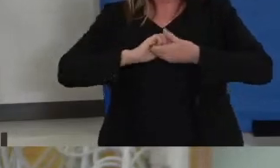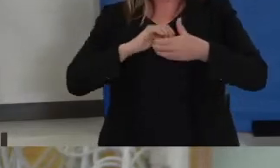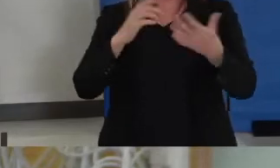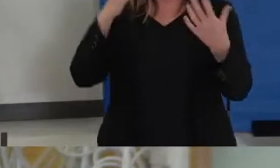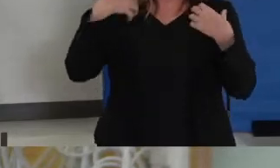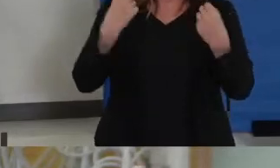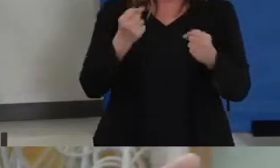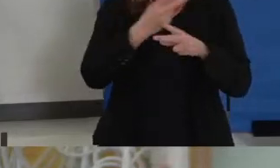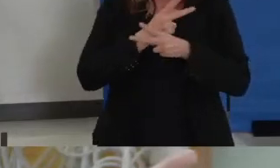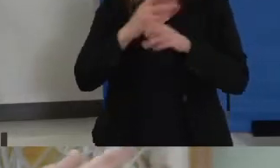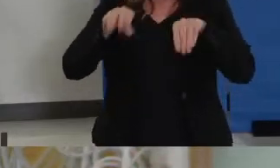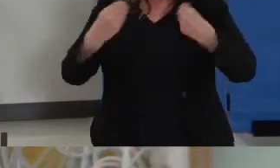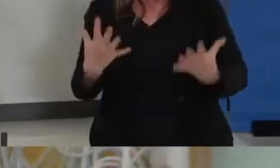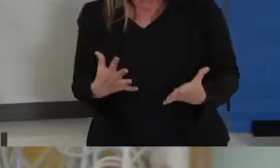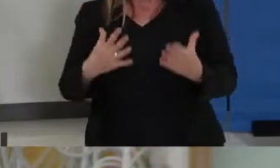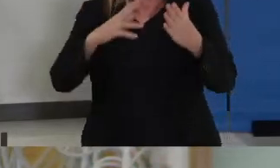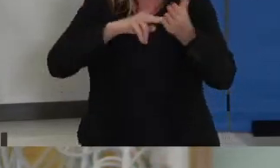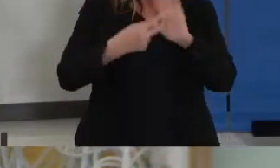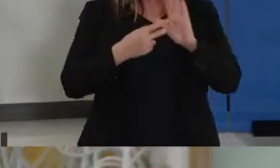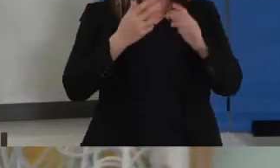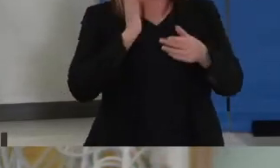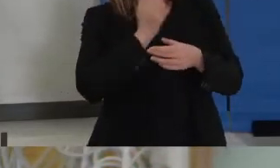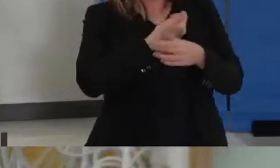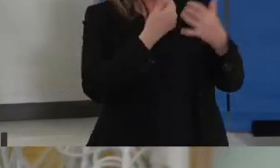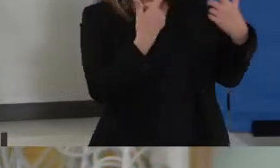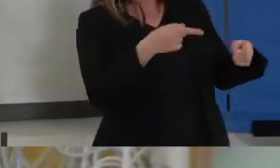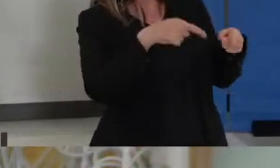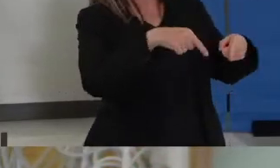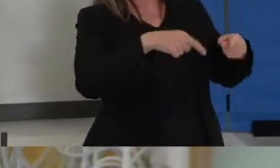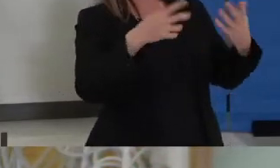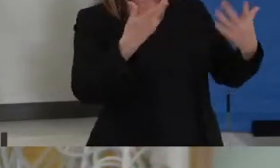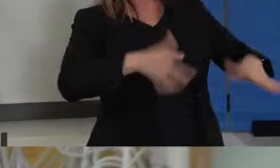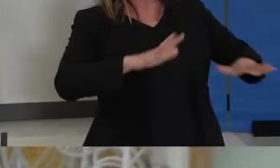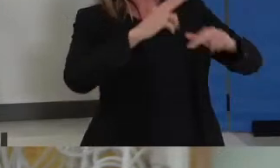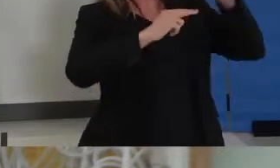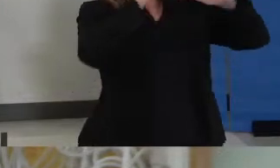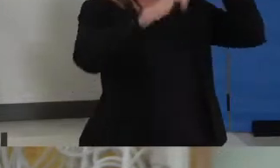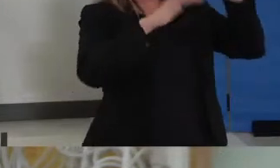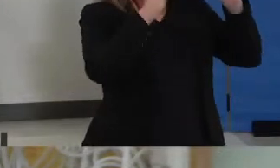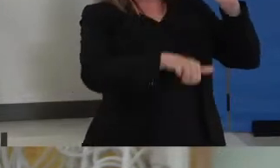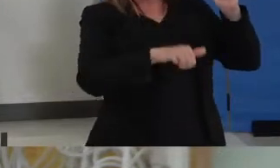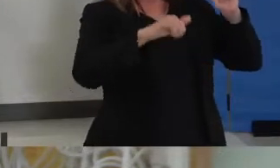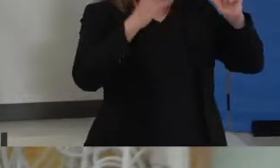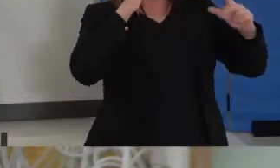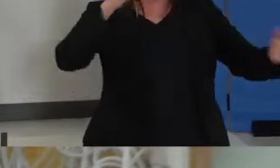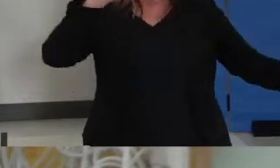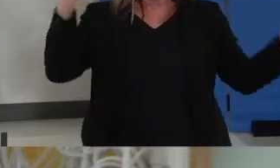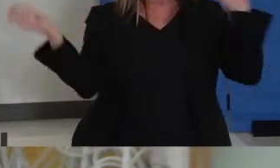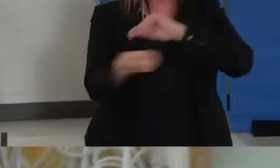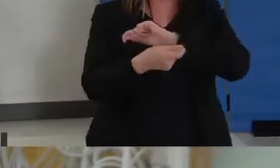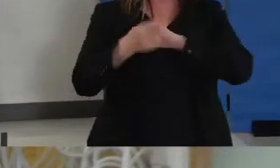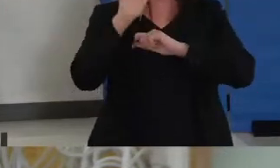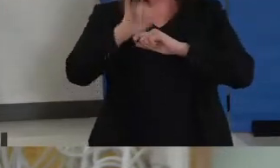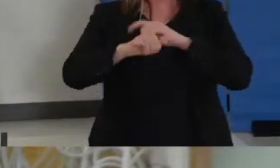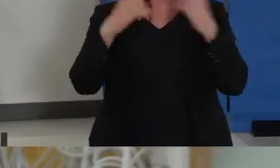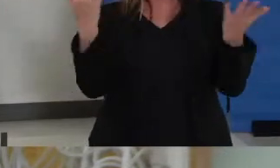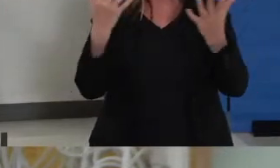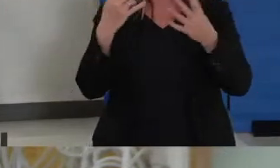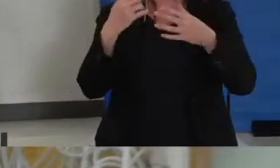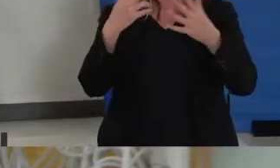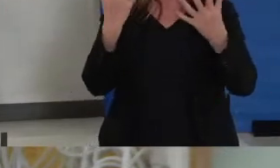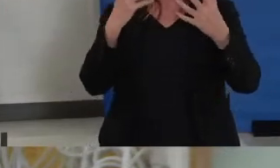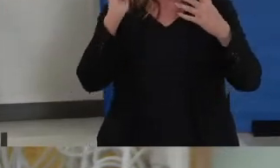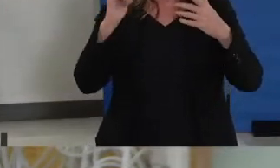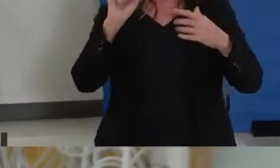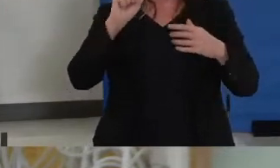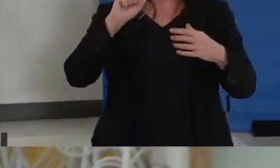providers allows us to take our existing psych hospital and transform that into subacute step-down